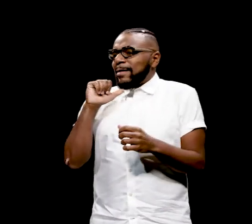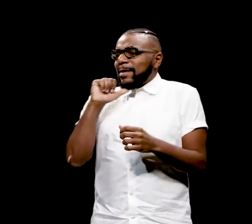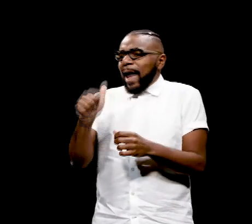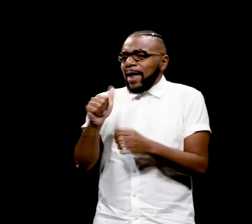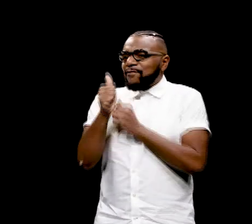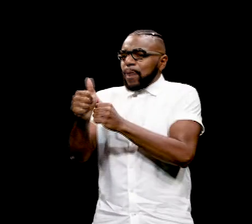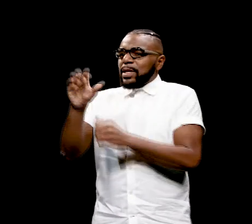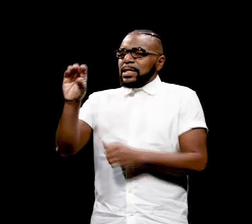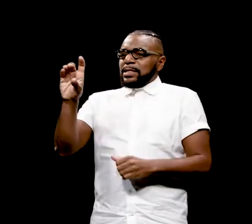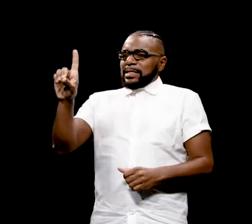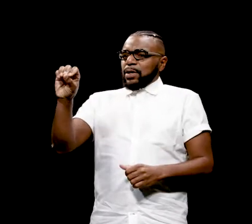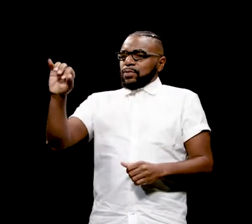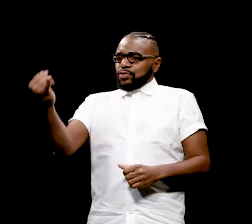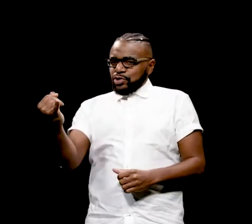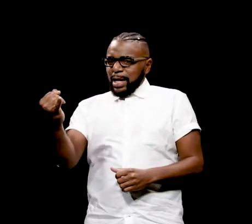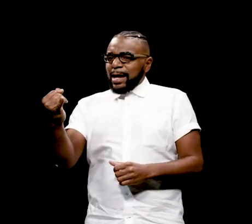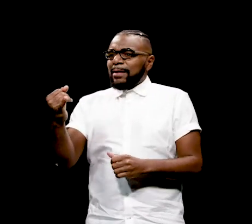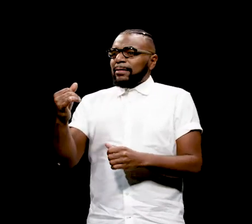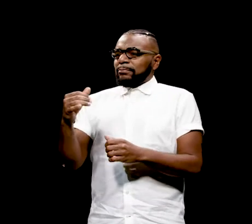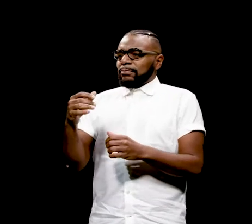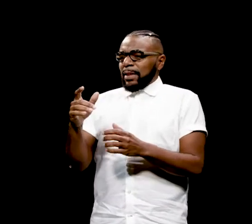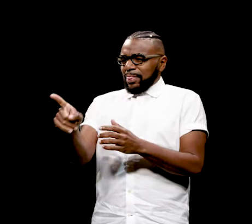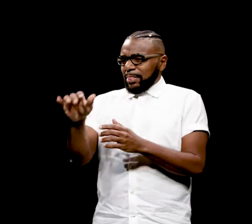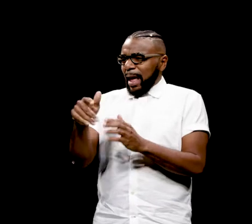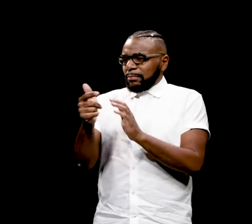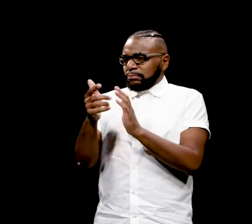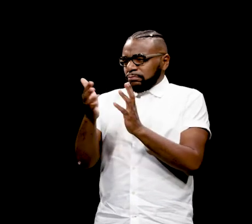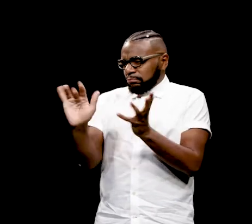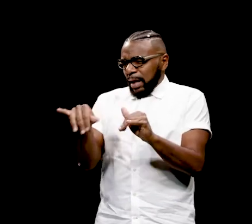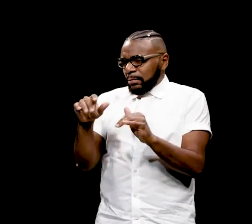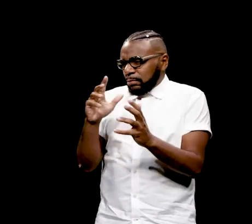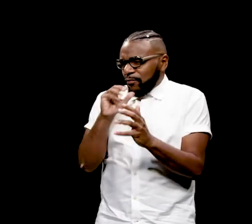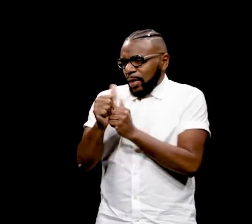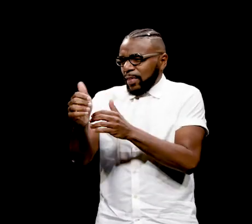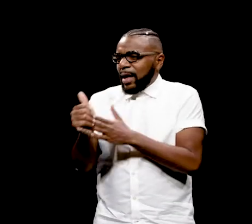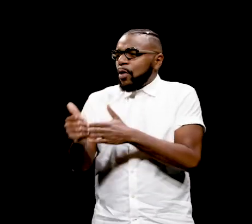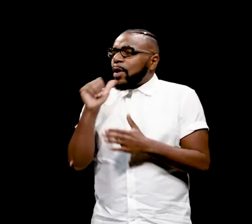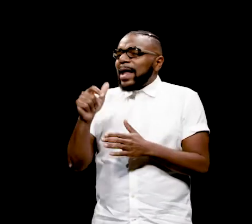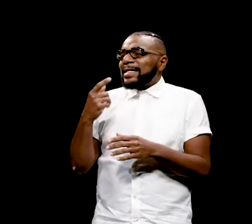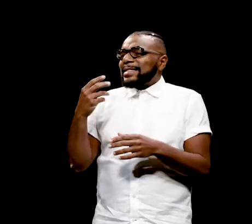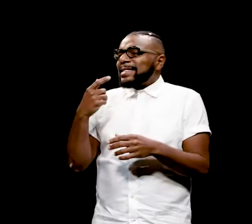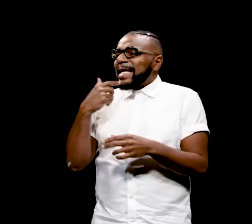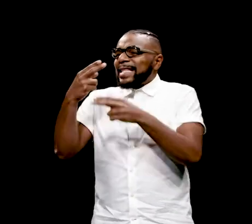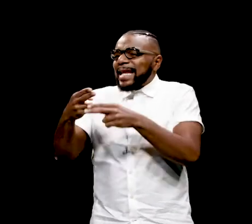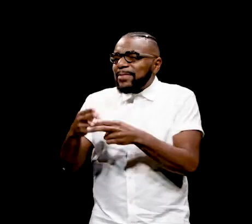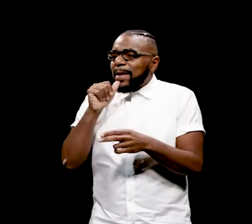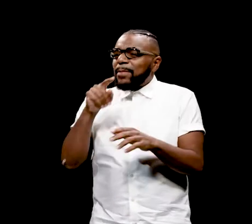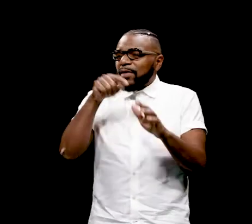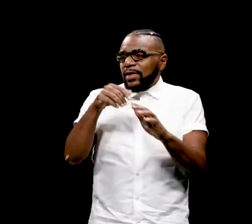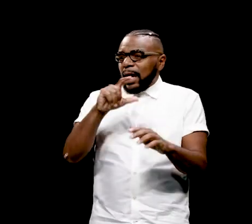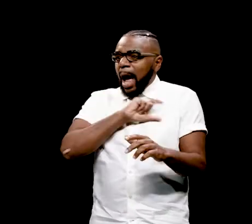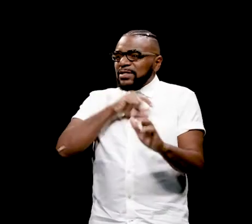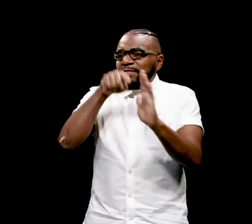because of excessive use of police force. A failure to even say the names of Portlanders wrongly killed by Portland police. I mean,